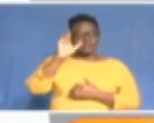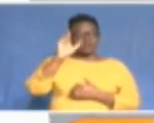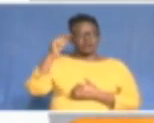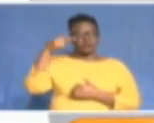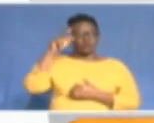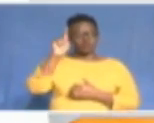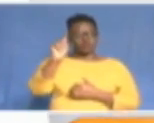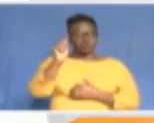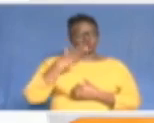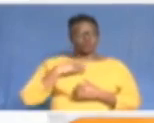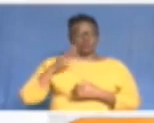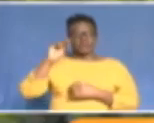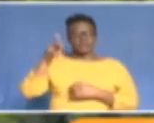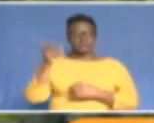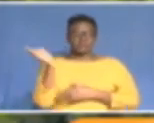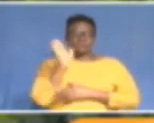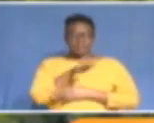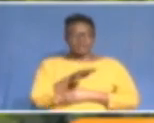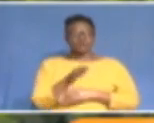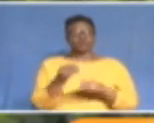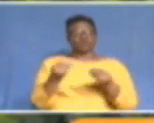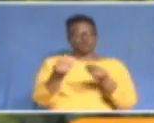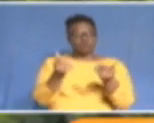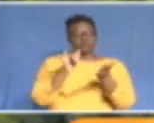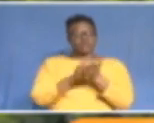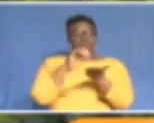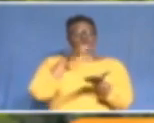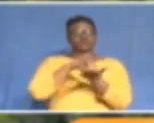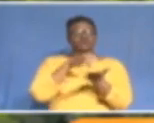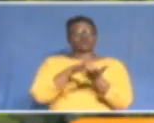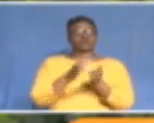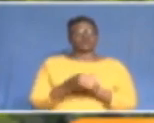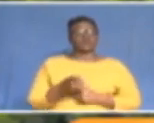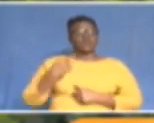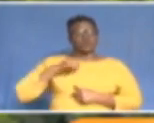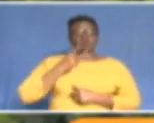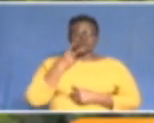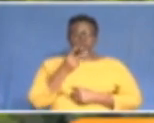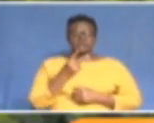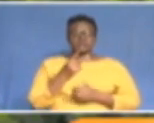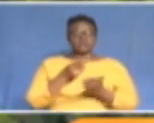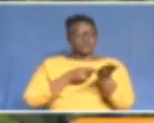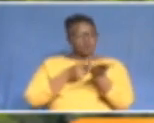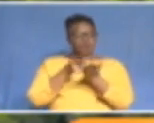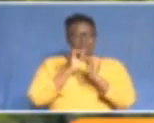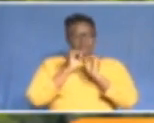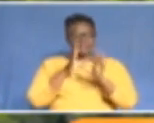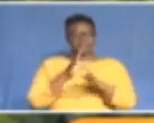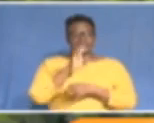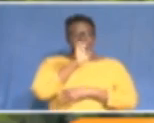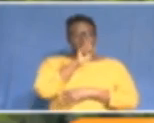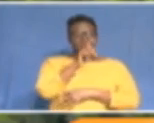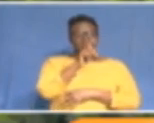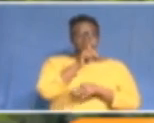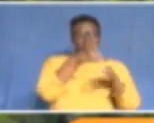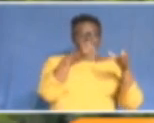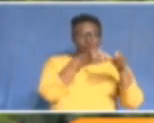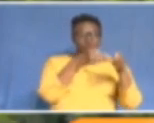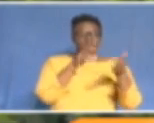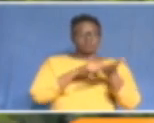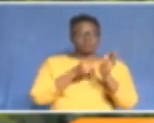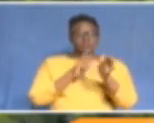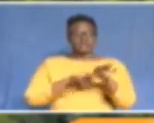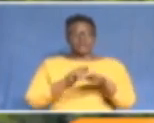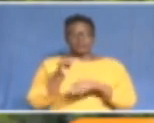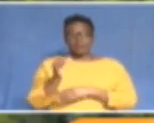to salvage the situation. We find insincerity in the side of the executive. So on calling,